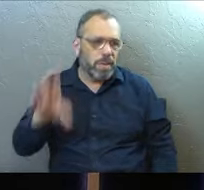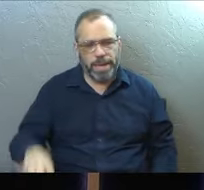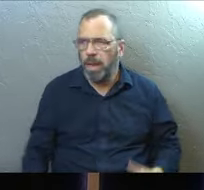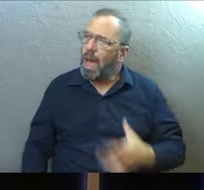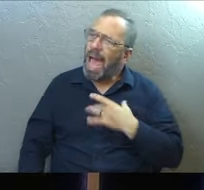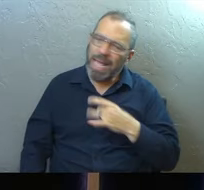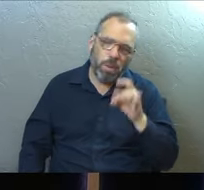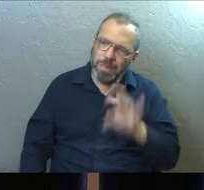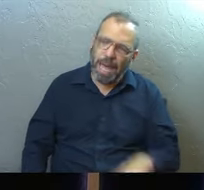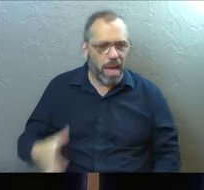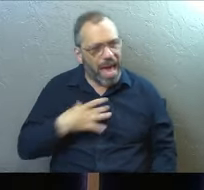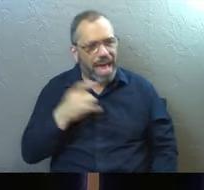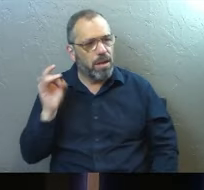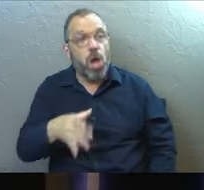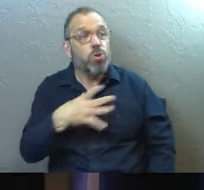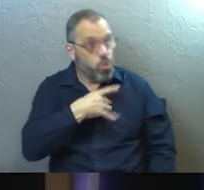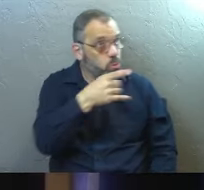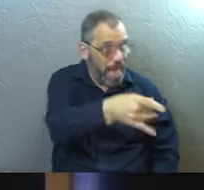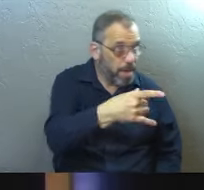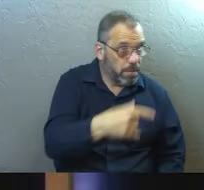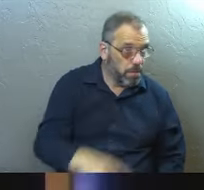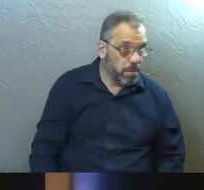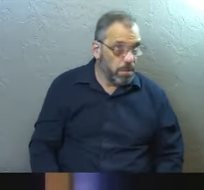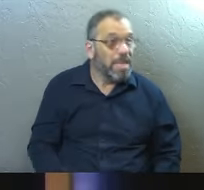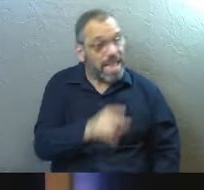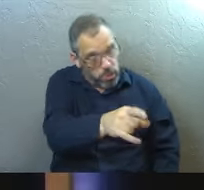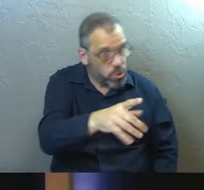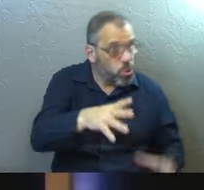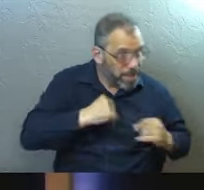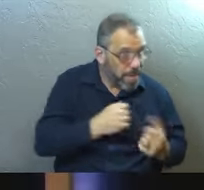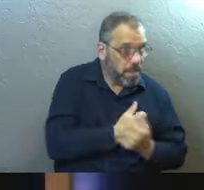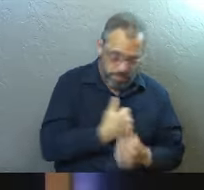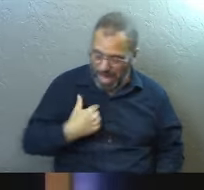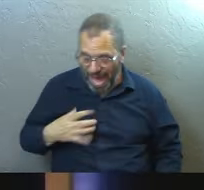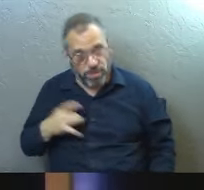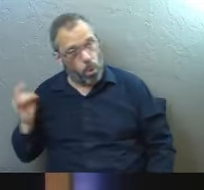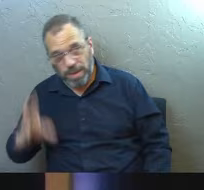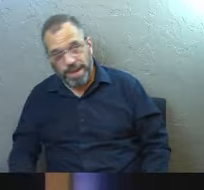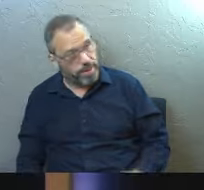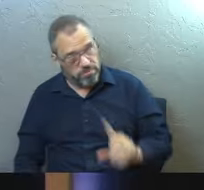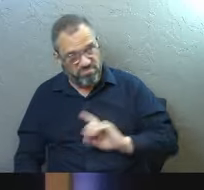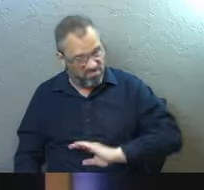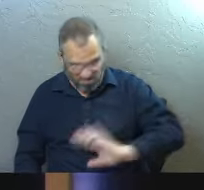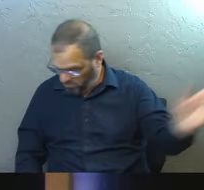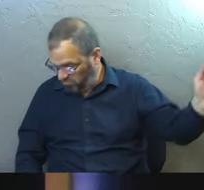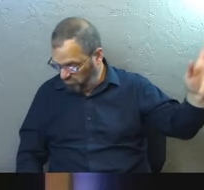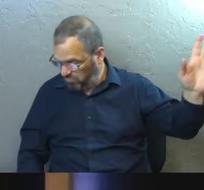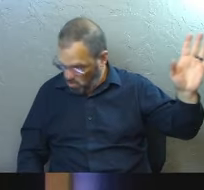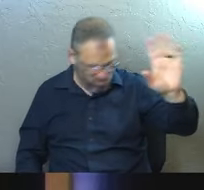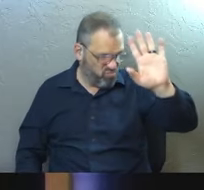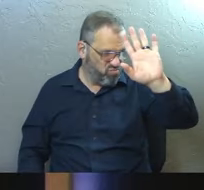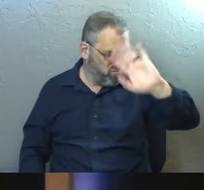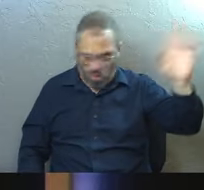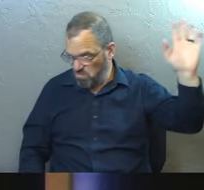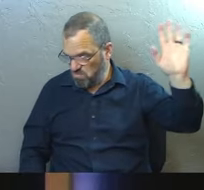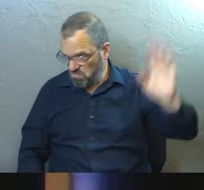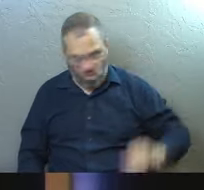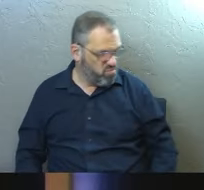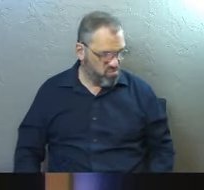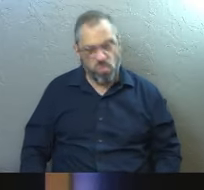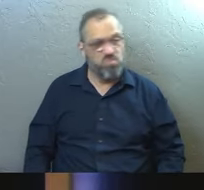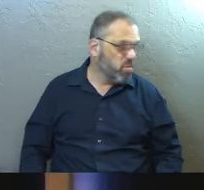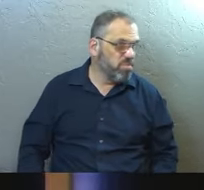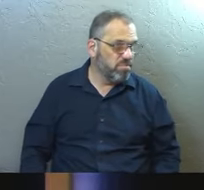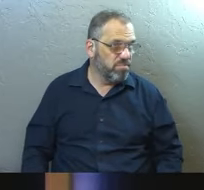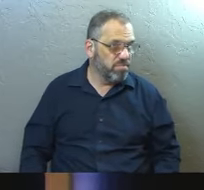that, right? Okay, you like that thing. That's how you receive love, but I don't do that. That's not how I do it. And so I don't do